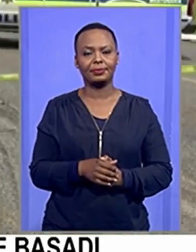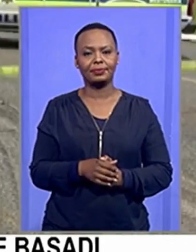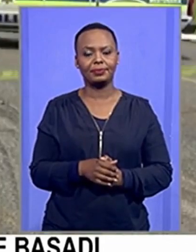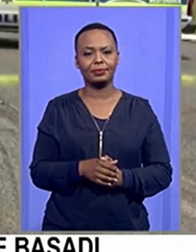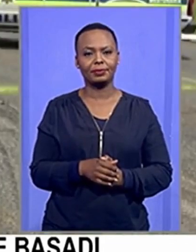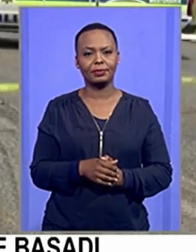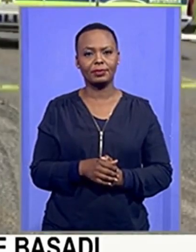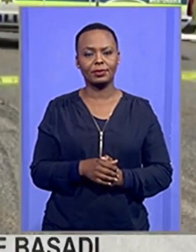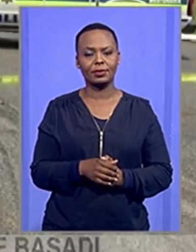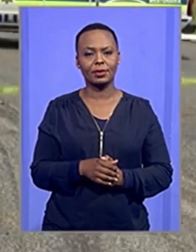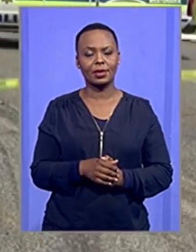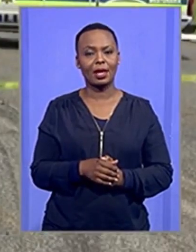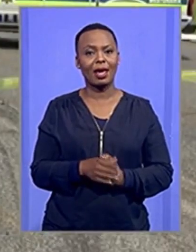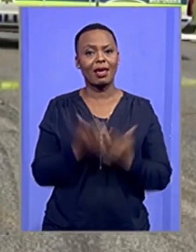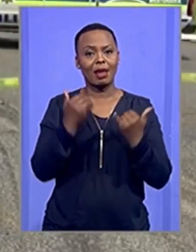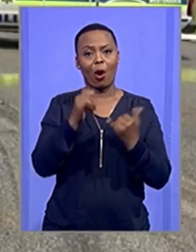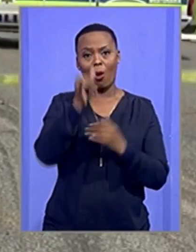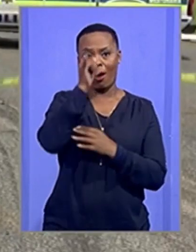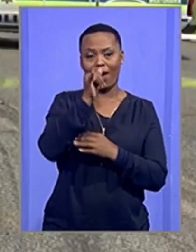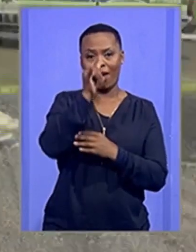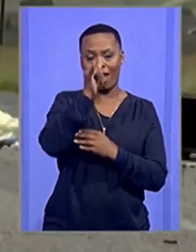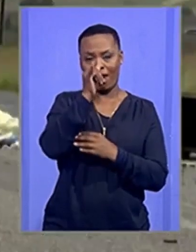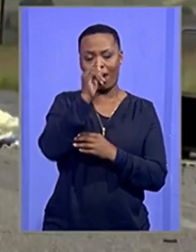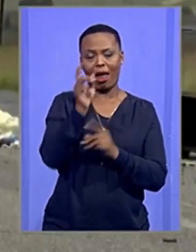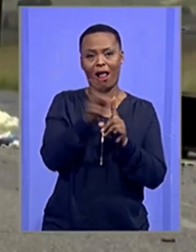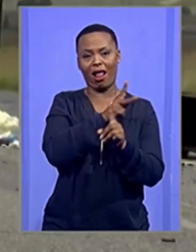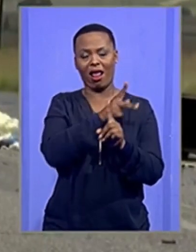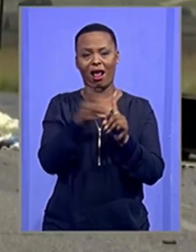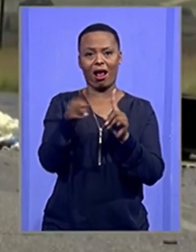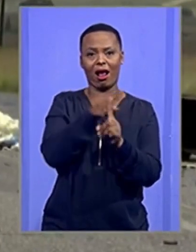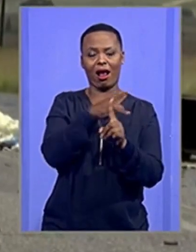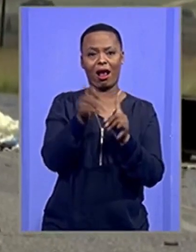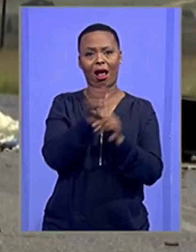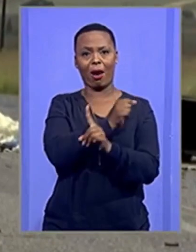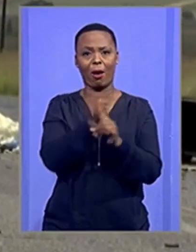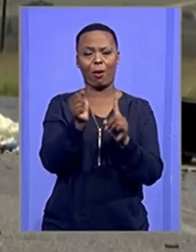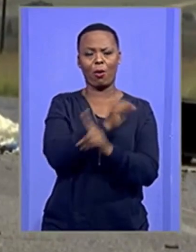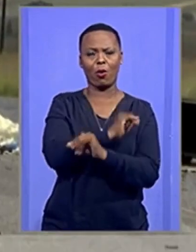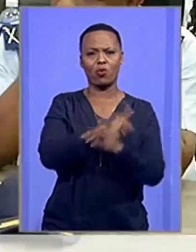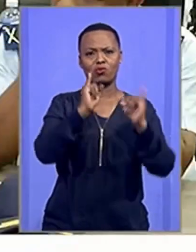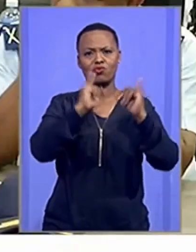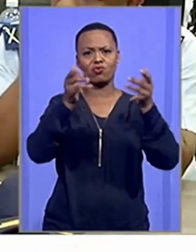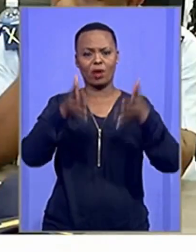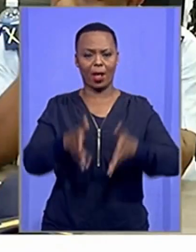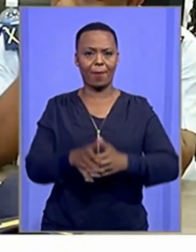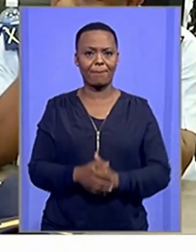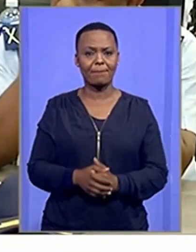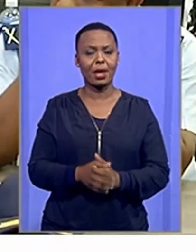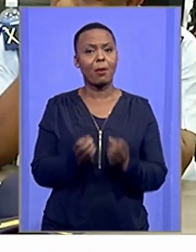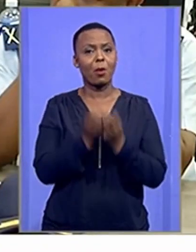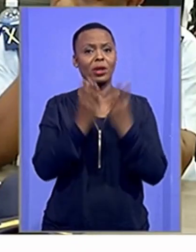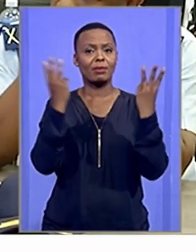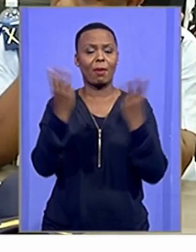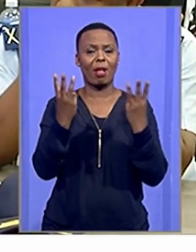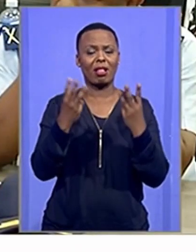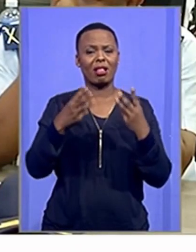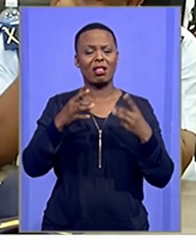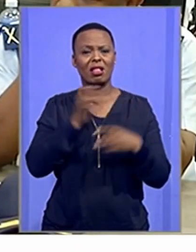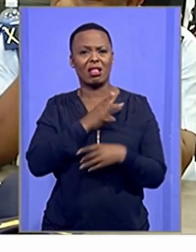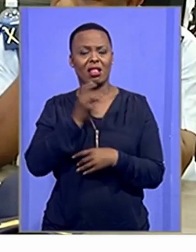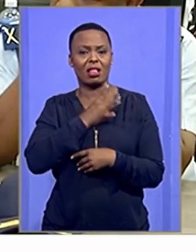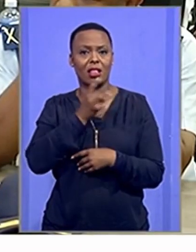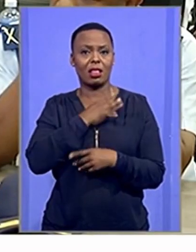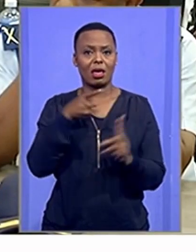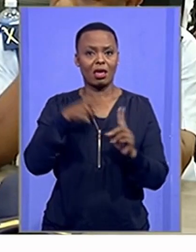Dipalopalo tša bjale tša bosenyi ke bohlatsi jwa pale gore batho mo nageng ba phelela letšhogong. Polelong ya gagwe ge a ala dipalopalo ka